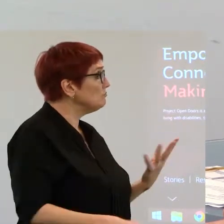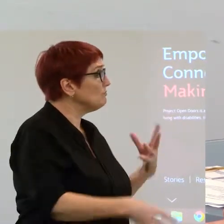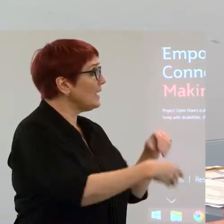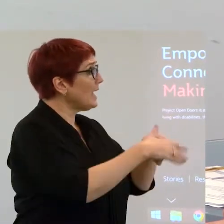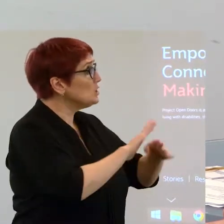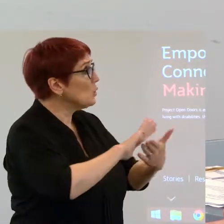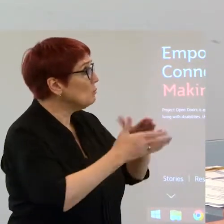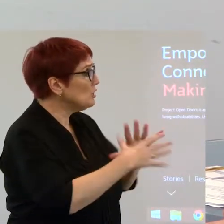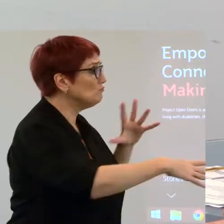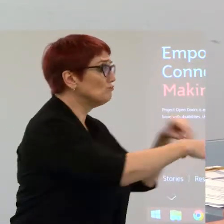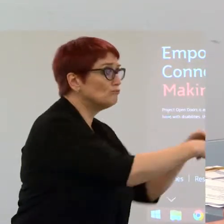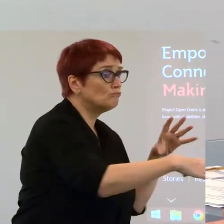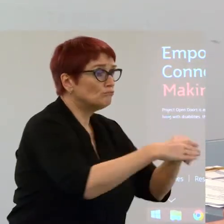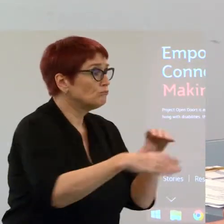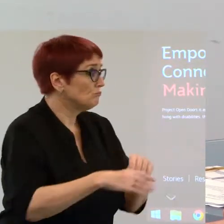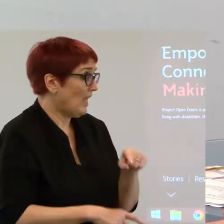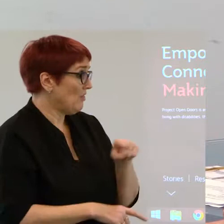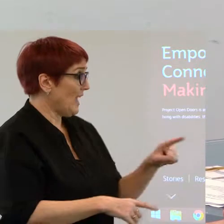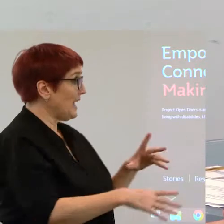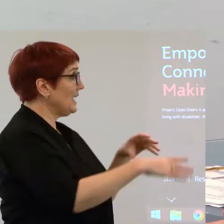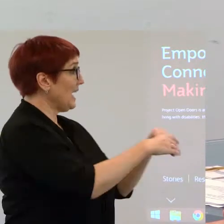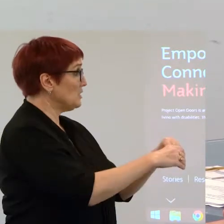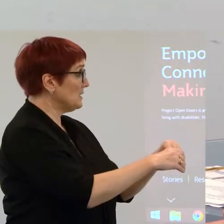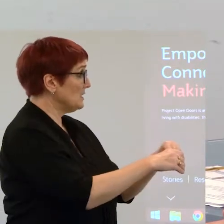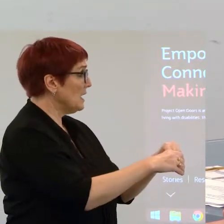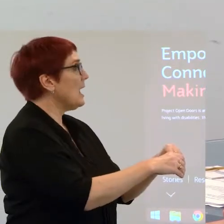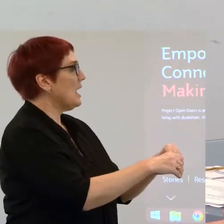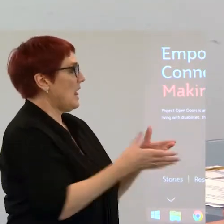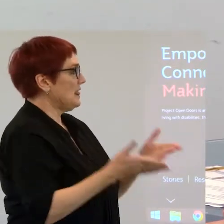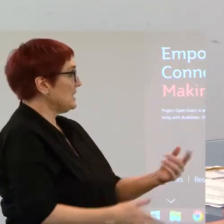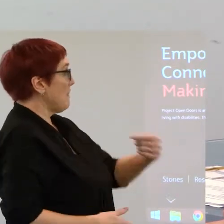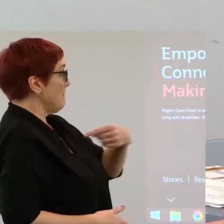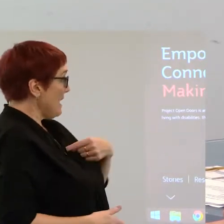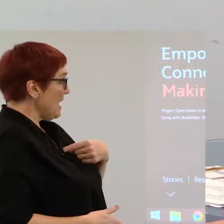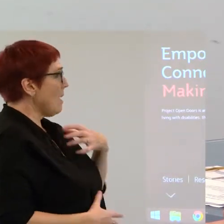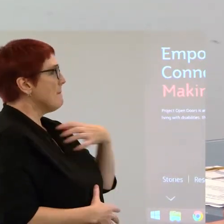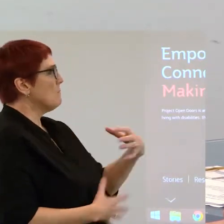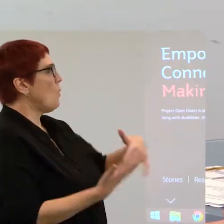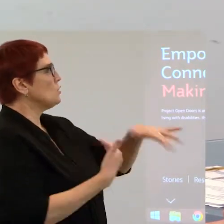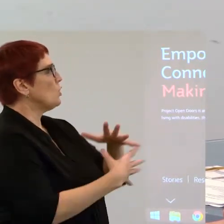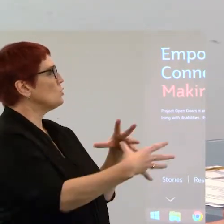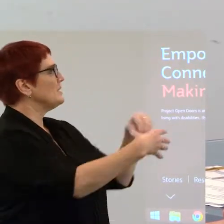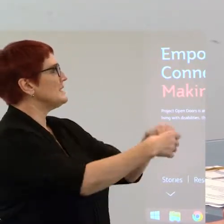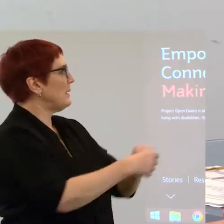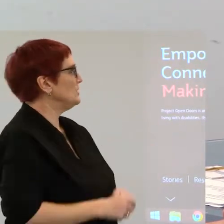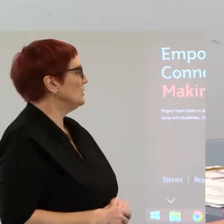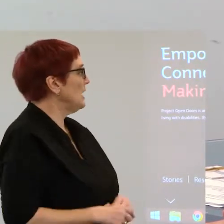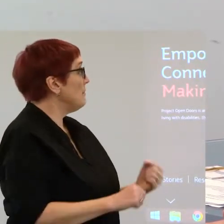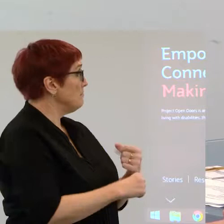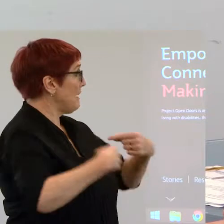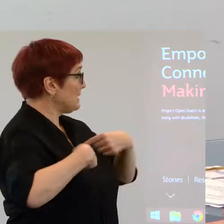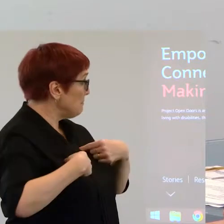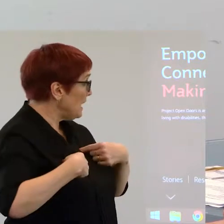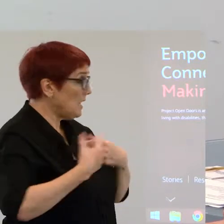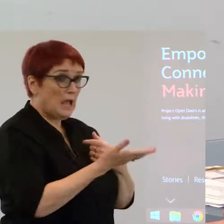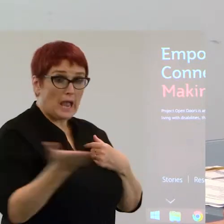in the community, because that's what's going to allow mine and many others social and economic participation. And that's what makes me and